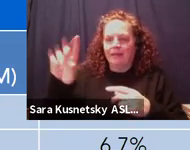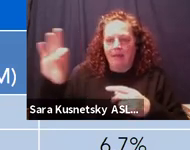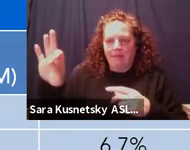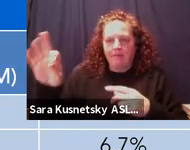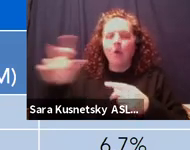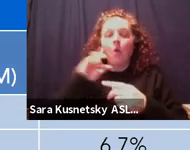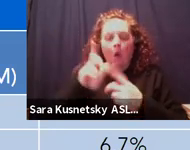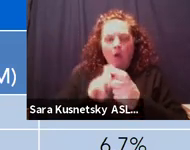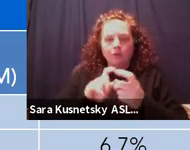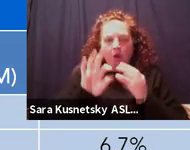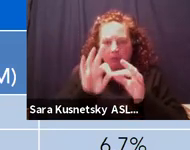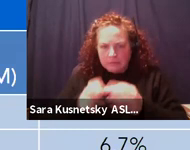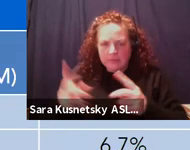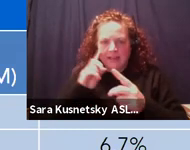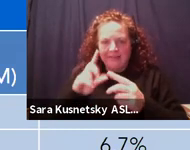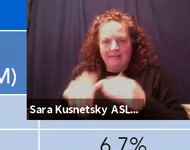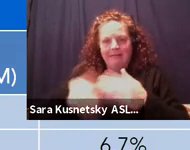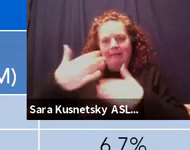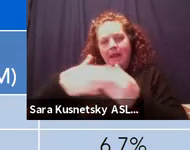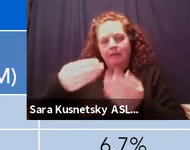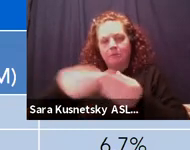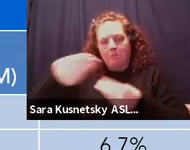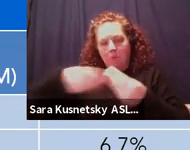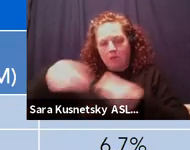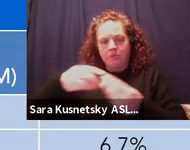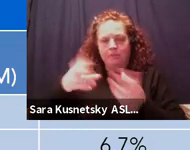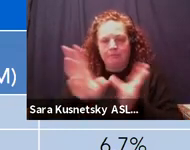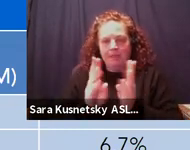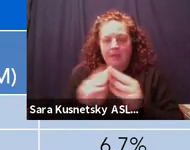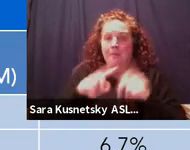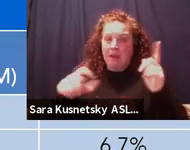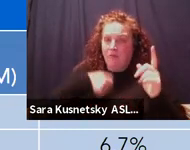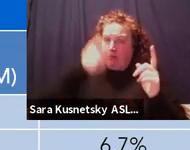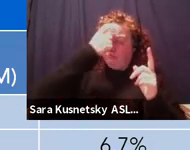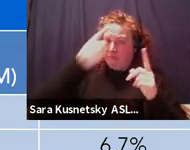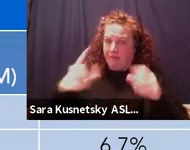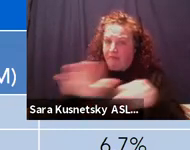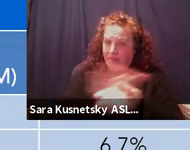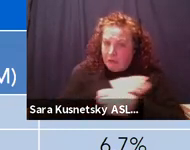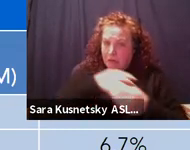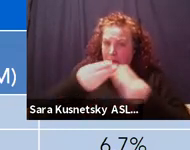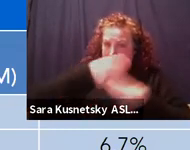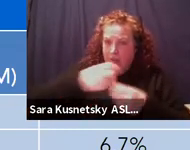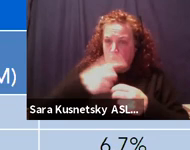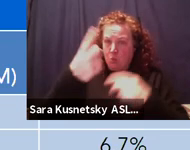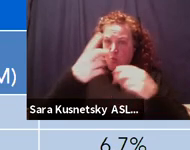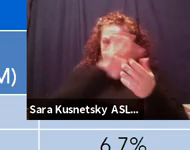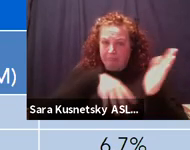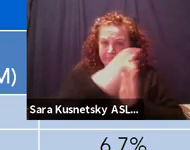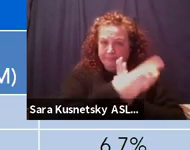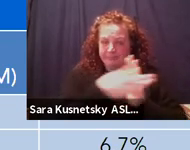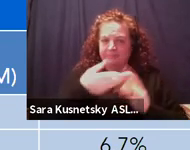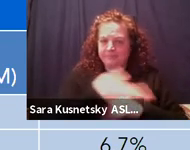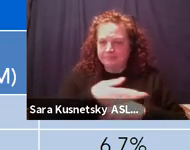hearing. However, if you want to familiarize yourself with the budget in one table, this is it. We've broken our budget into four